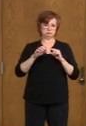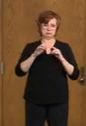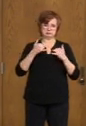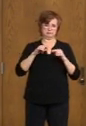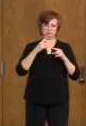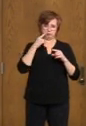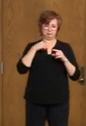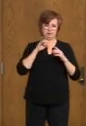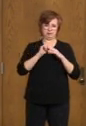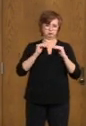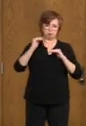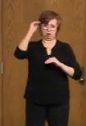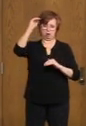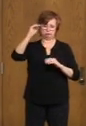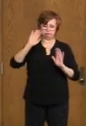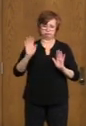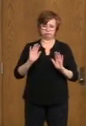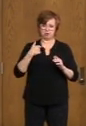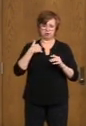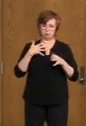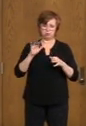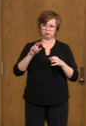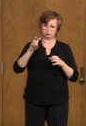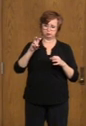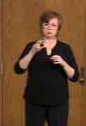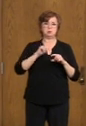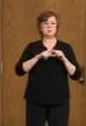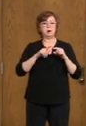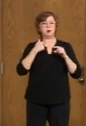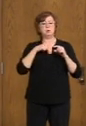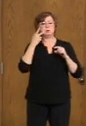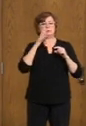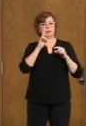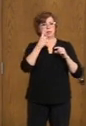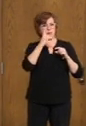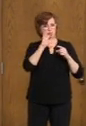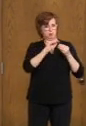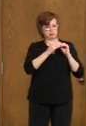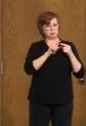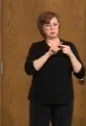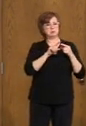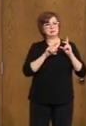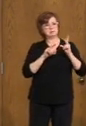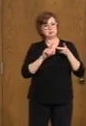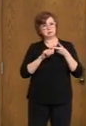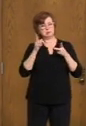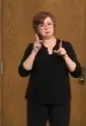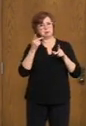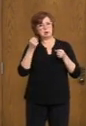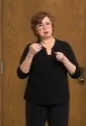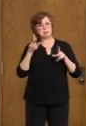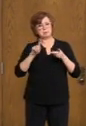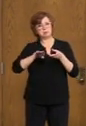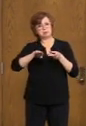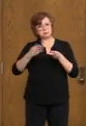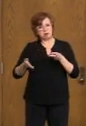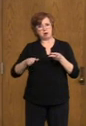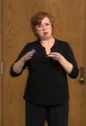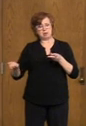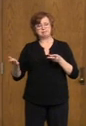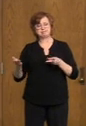The number I think that everyone watches as well is the number of fatalities, and every